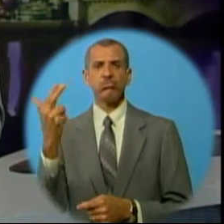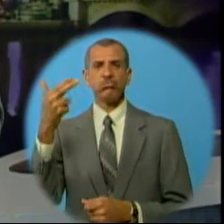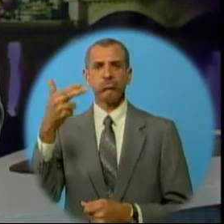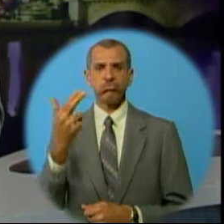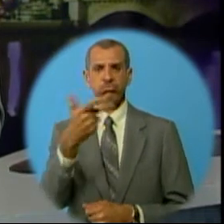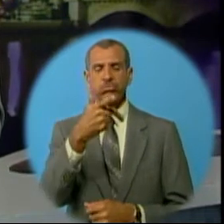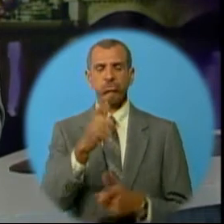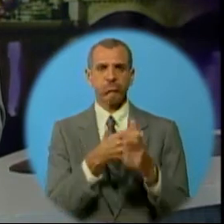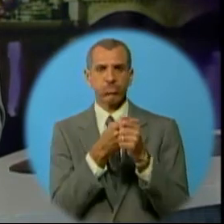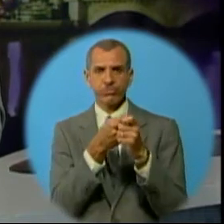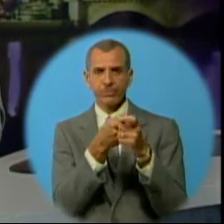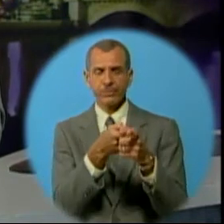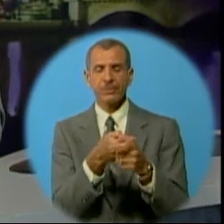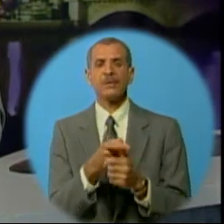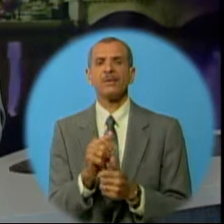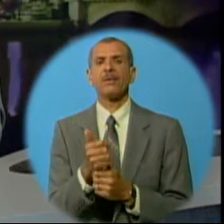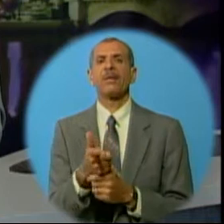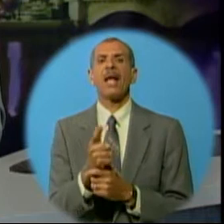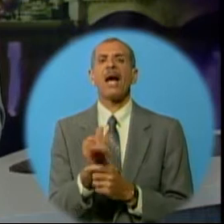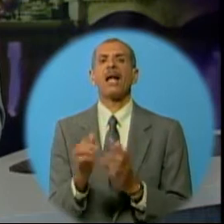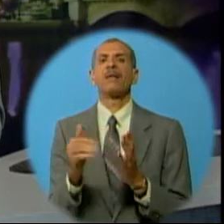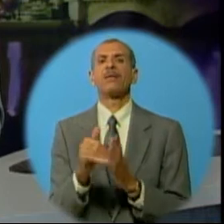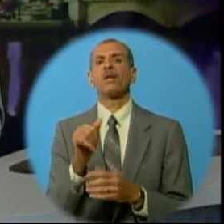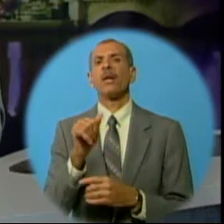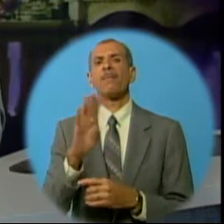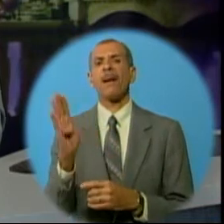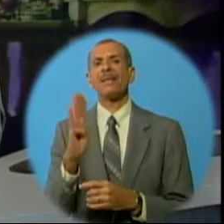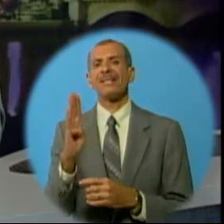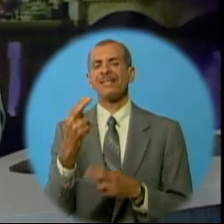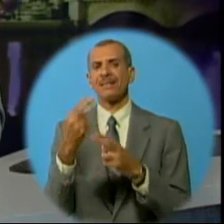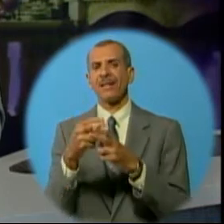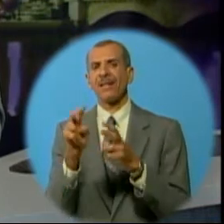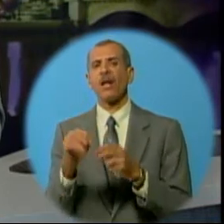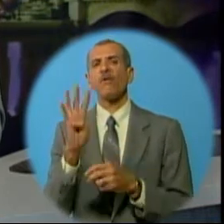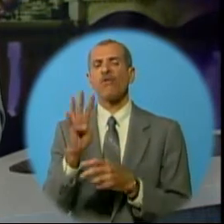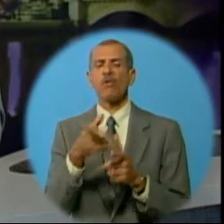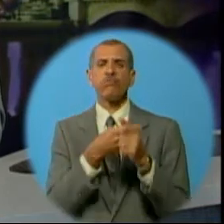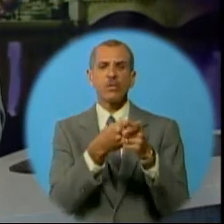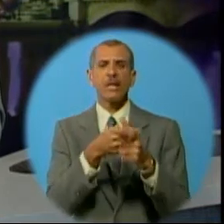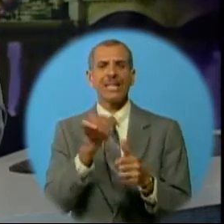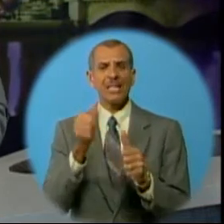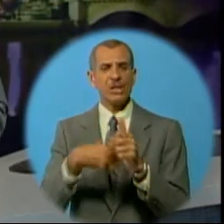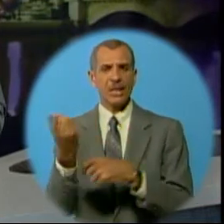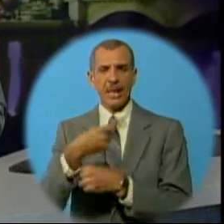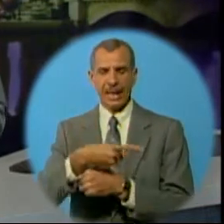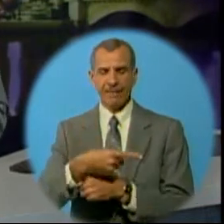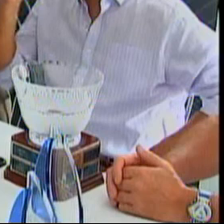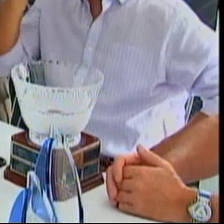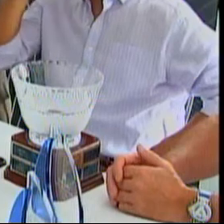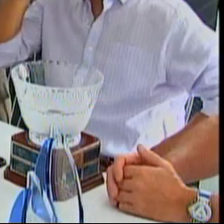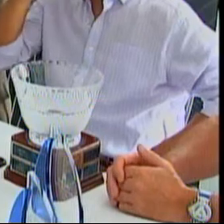regatta, actually 7th regatta, and will go towards the Barbados Title Championship. There will be 4 races on each day. The